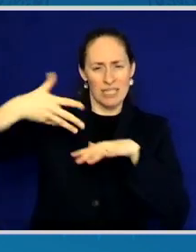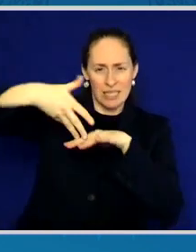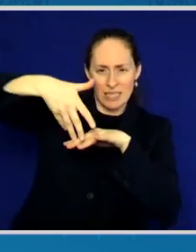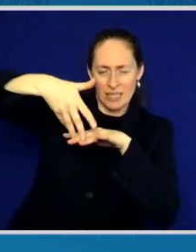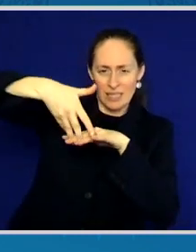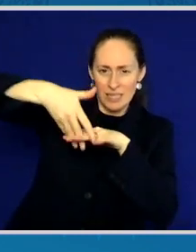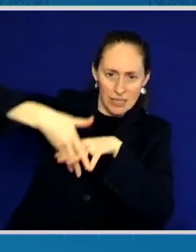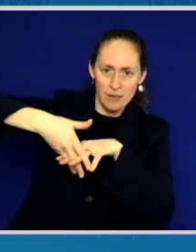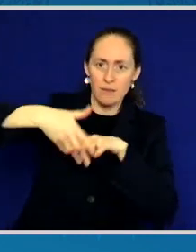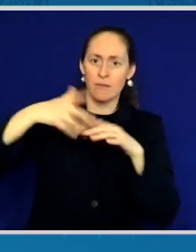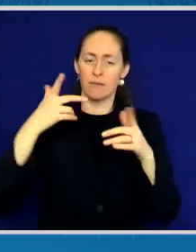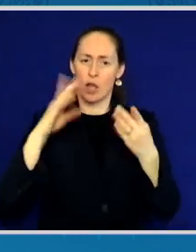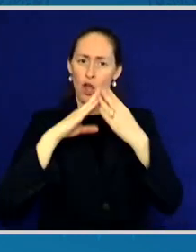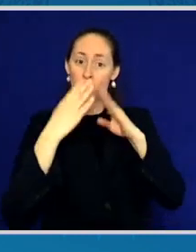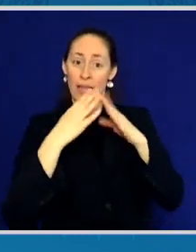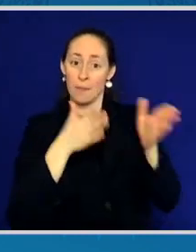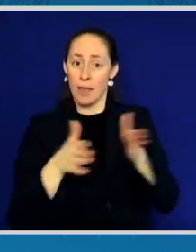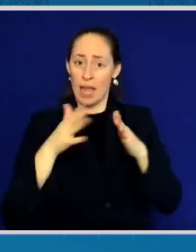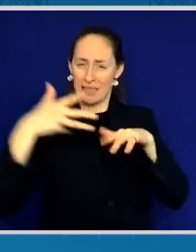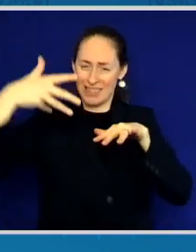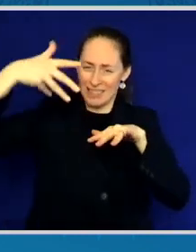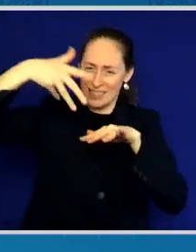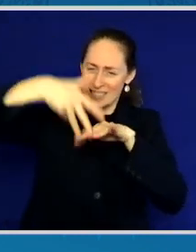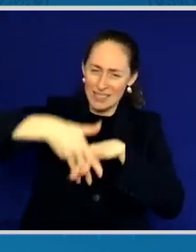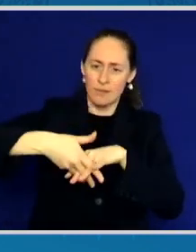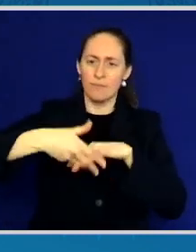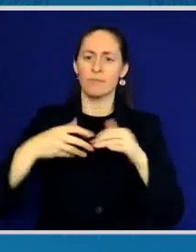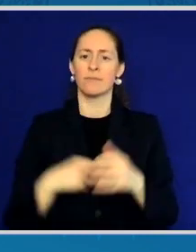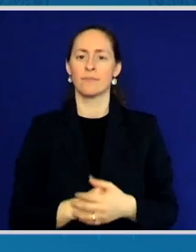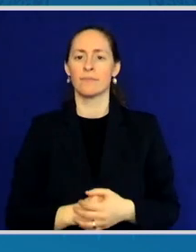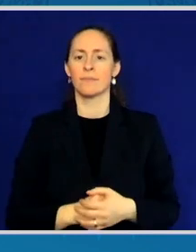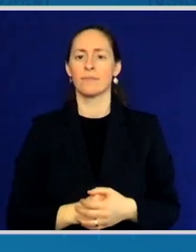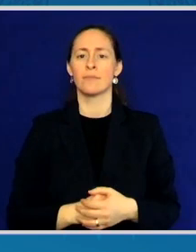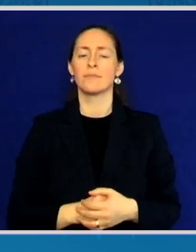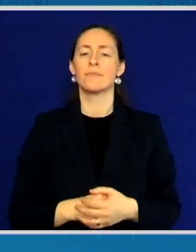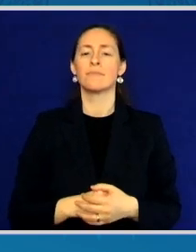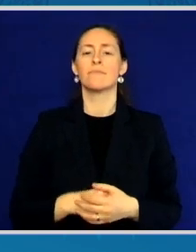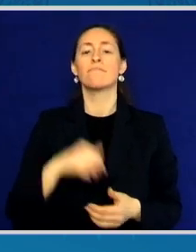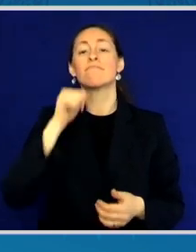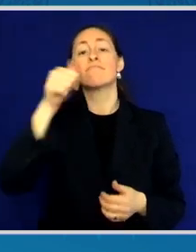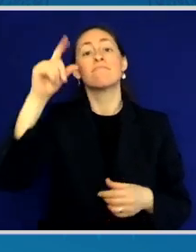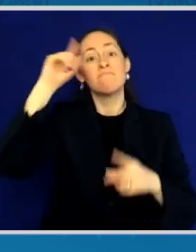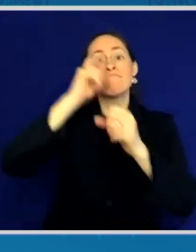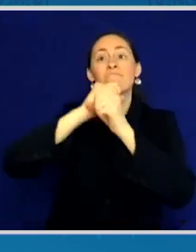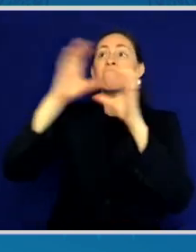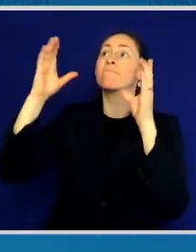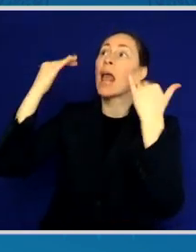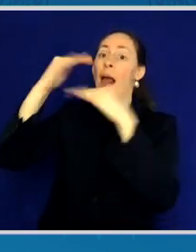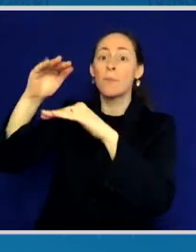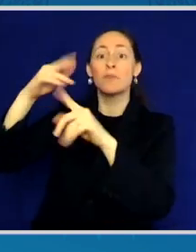key into our neighborhoods. That is different from just thinking about transit itself.